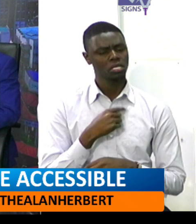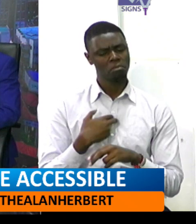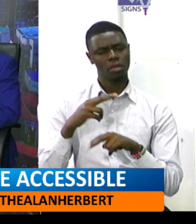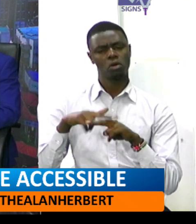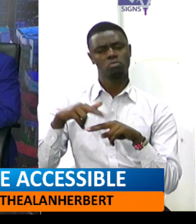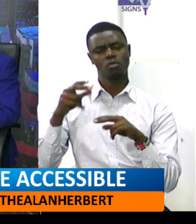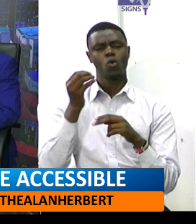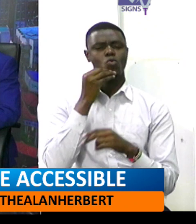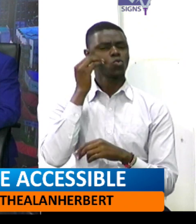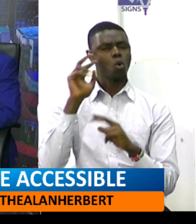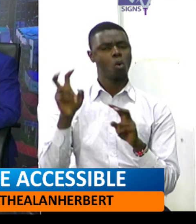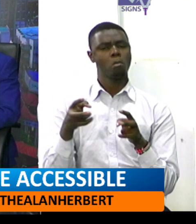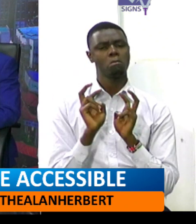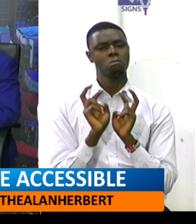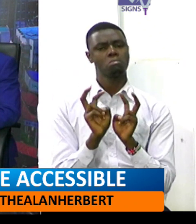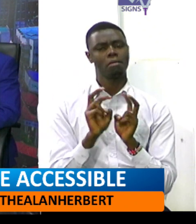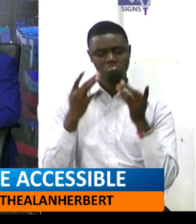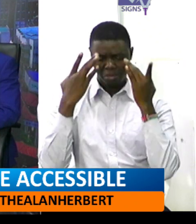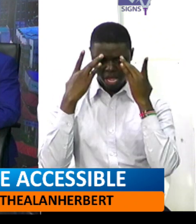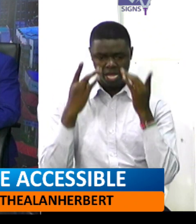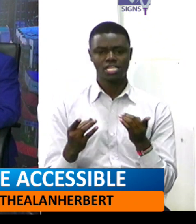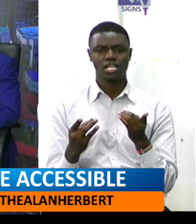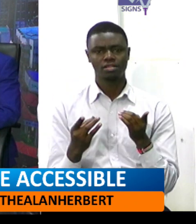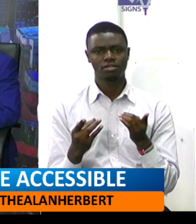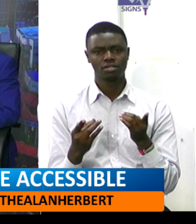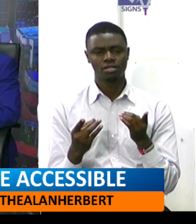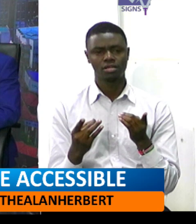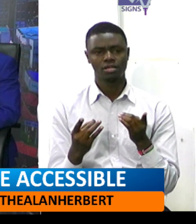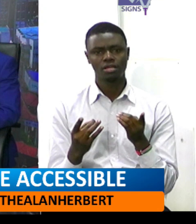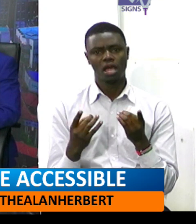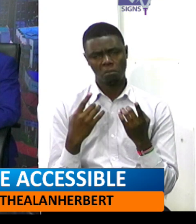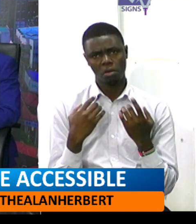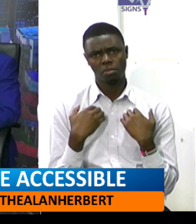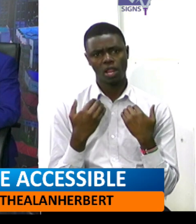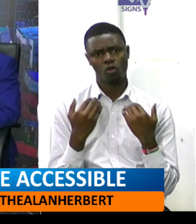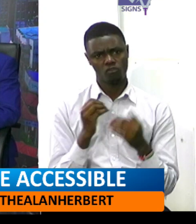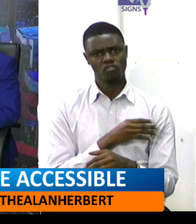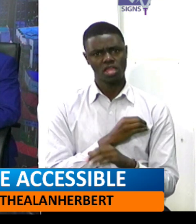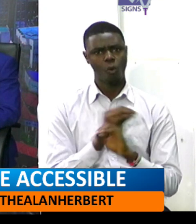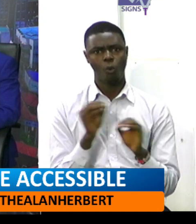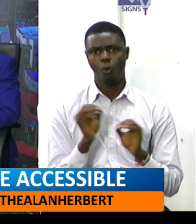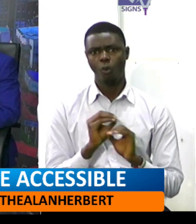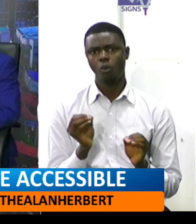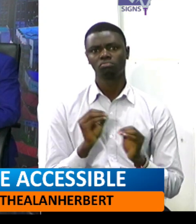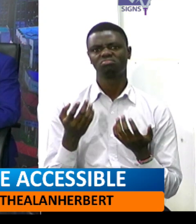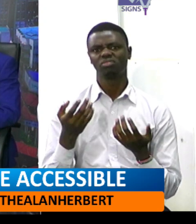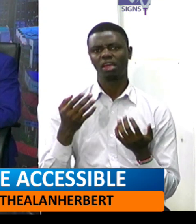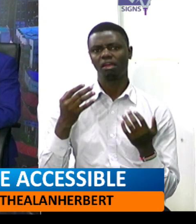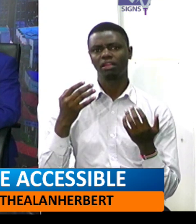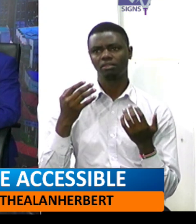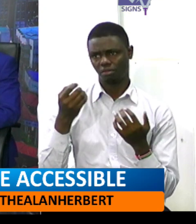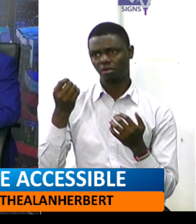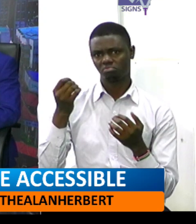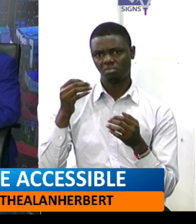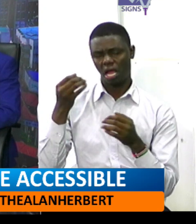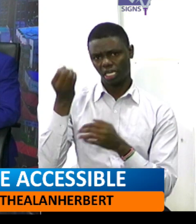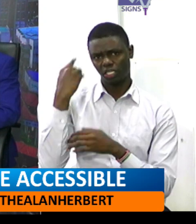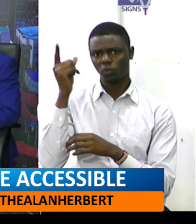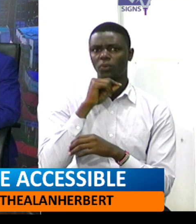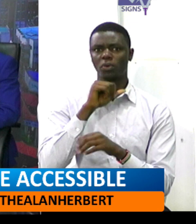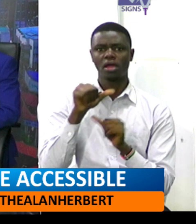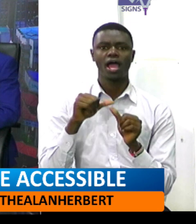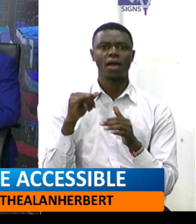at home. I finally gone over my fears of the misconceptions that I've had about